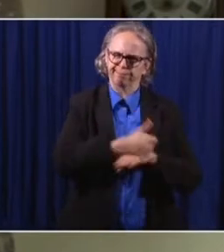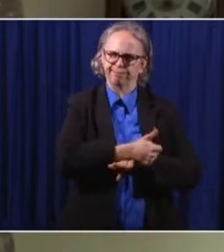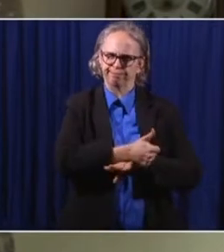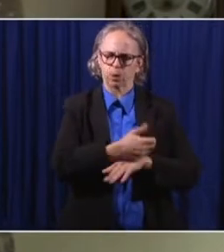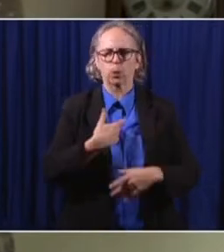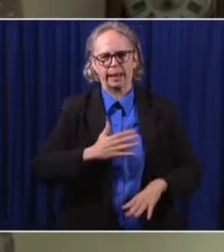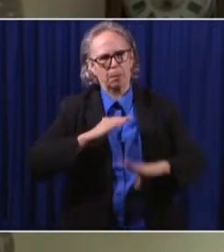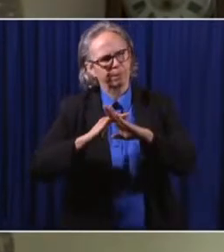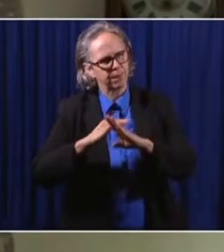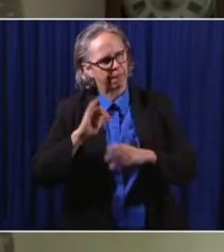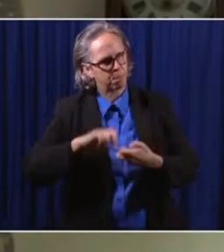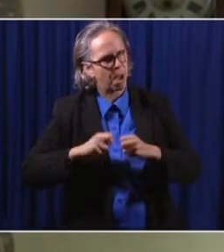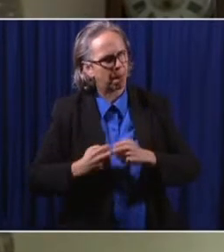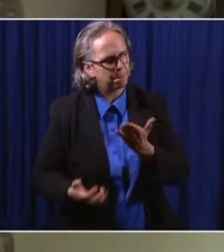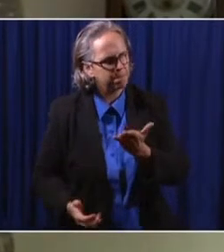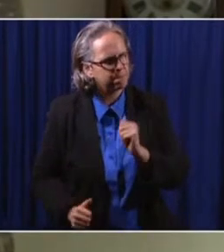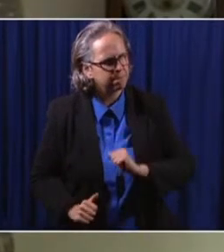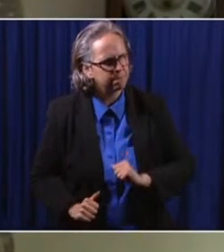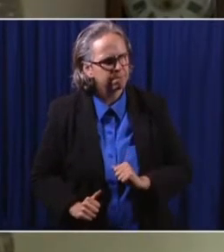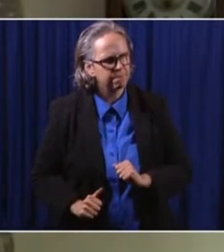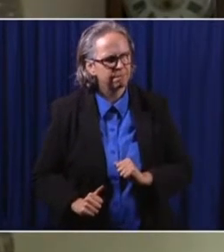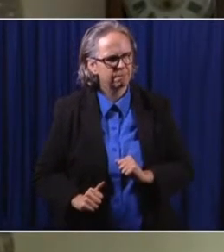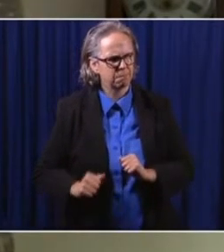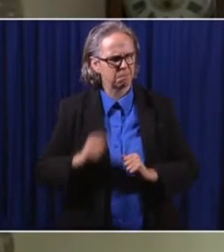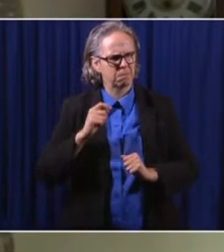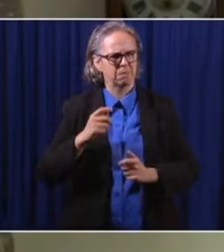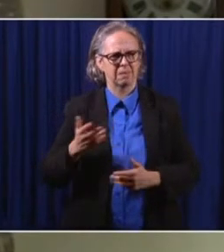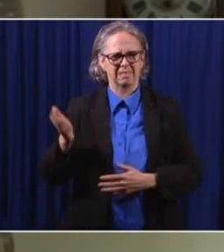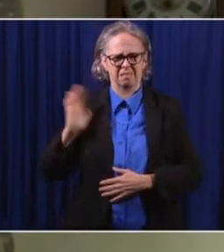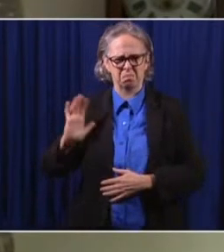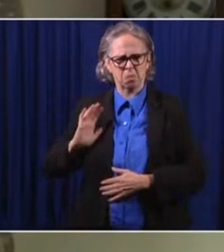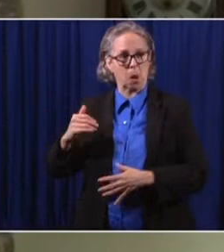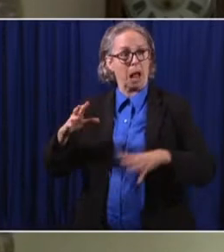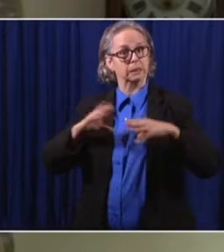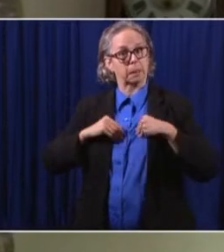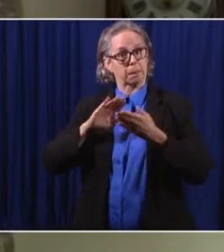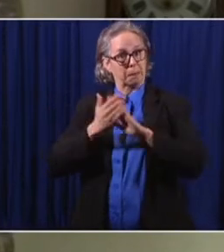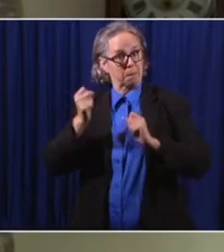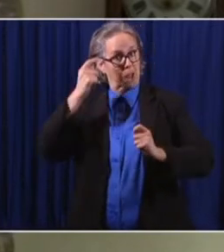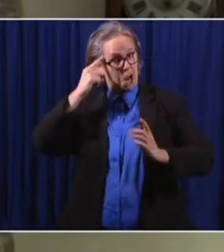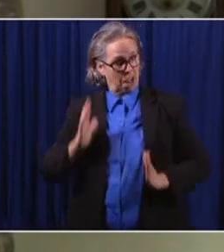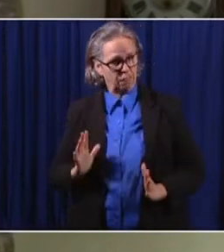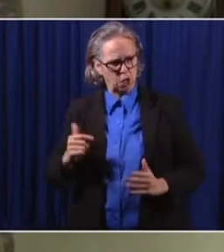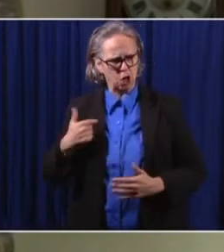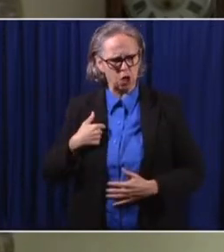When I became governor, we started really focusing on highway safety.